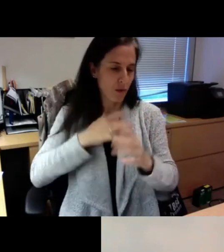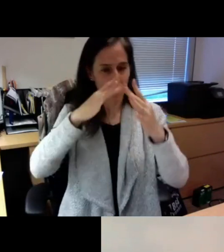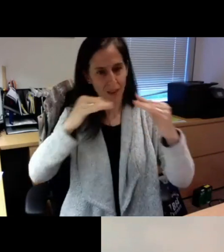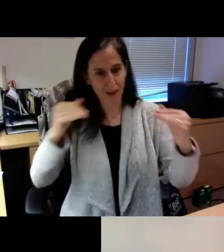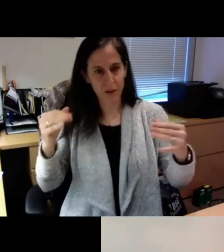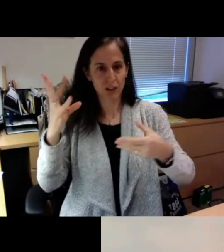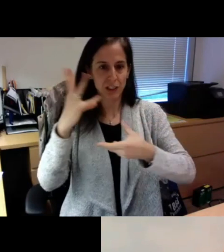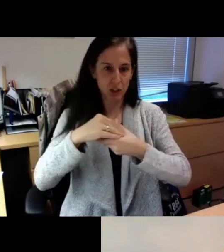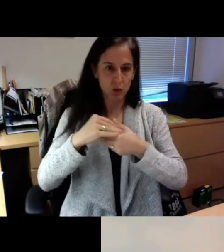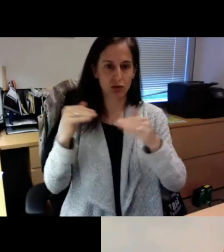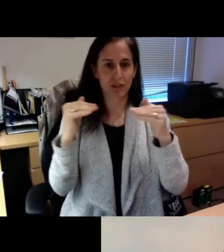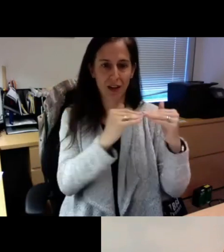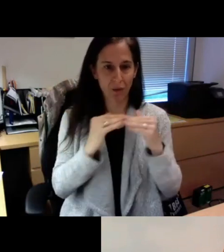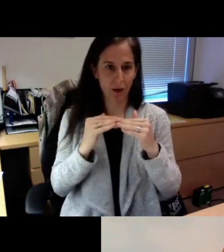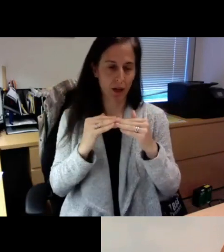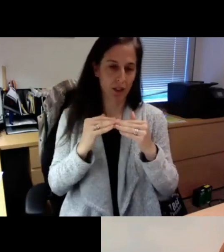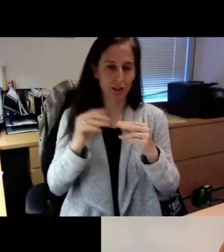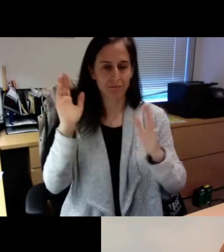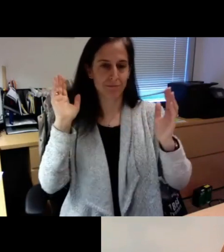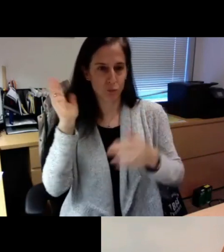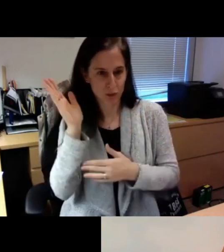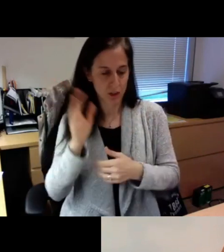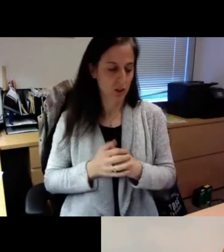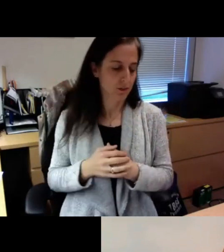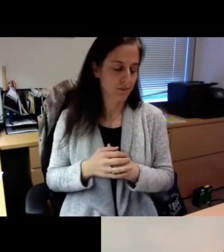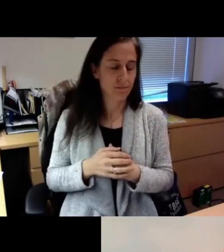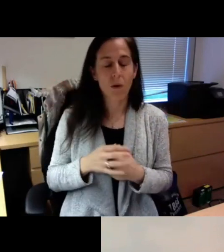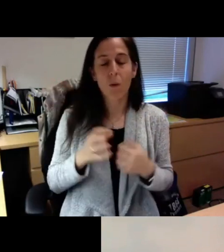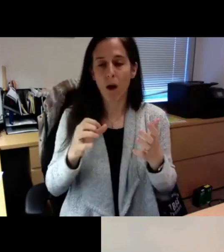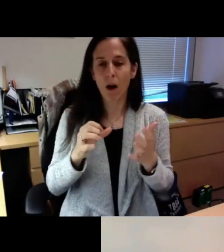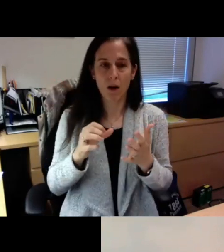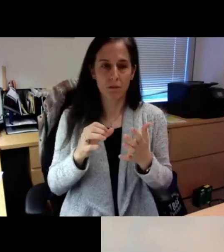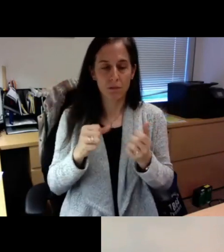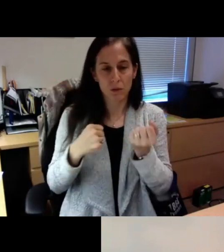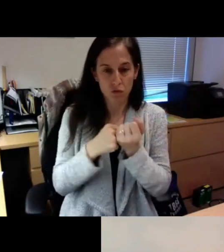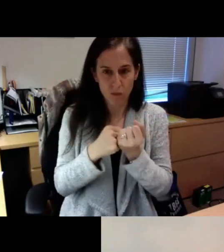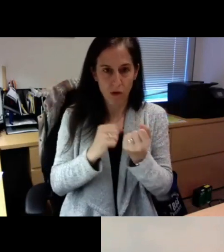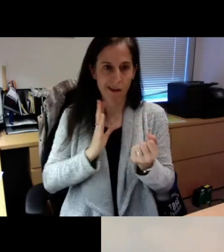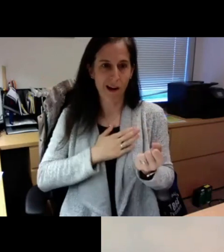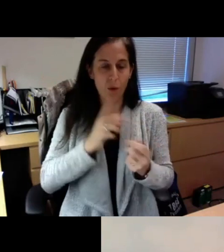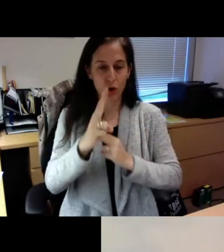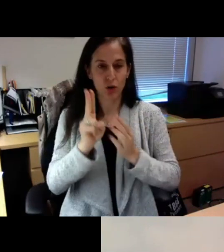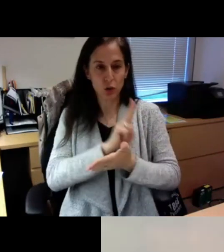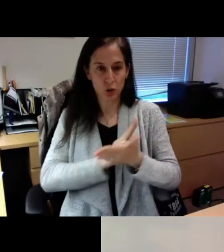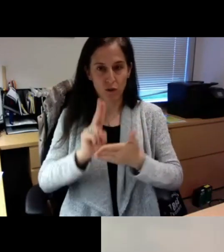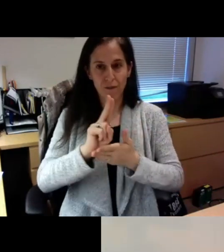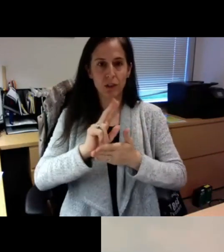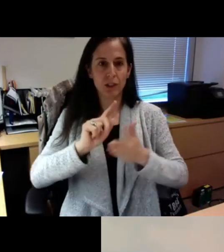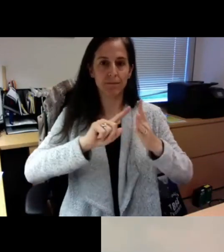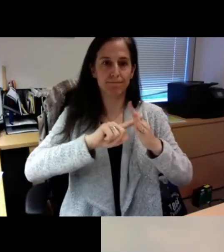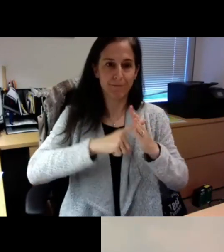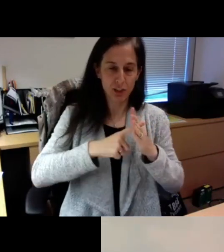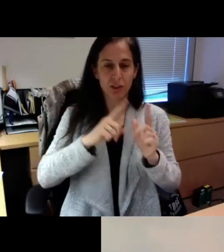So this year we will be emphasizing those presentations that contribute to equity, diversity, and inclusion as areas